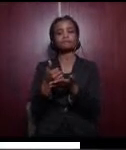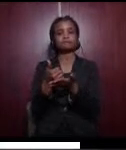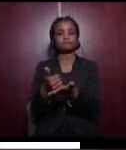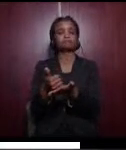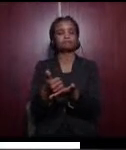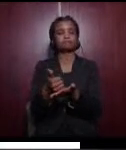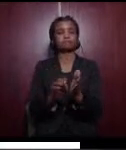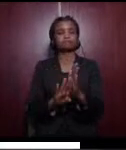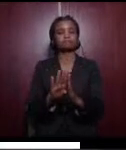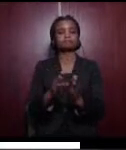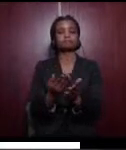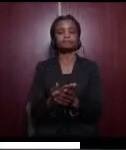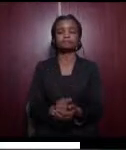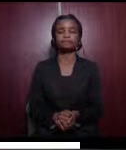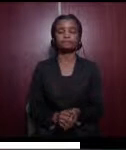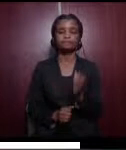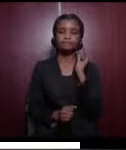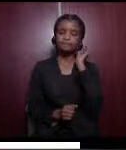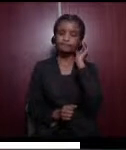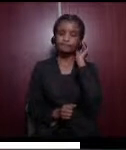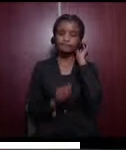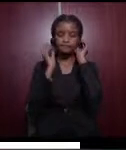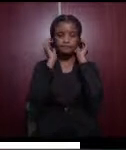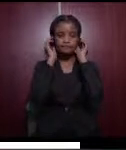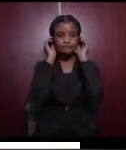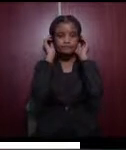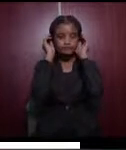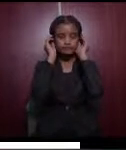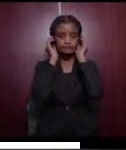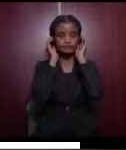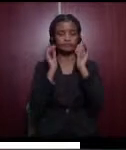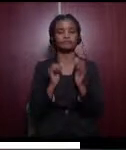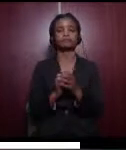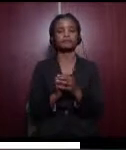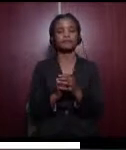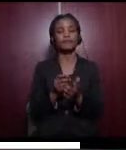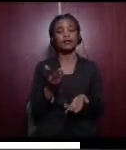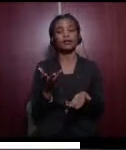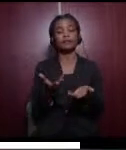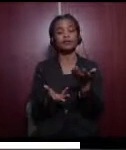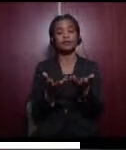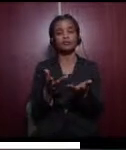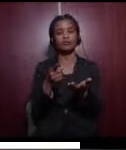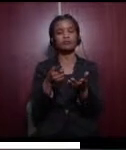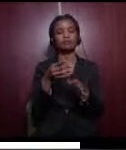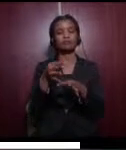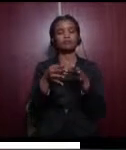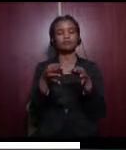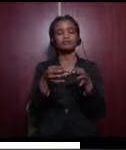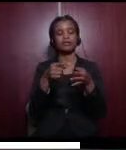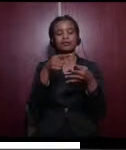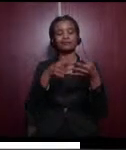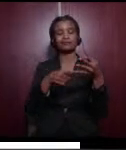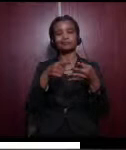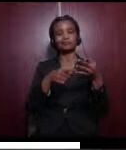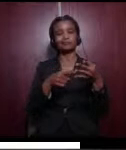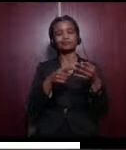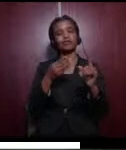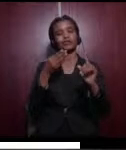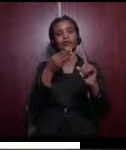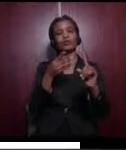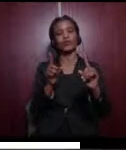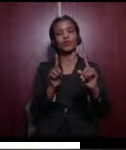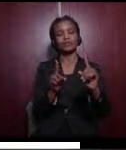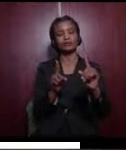Okay, maybe just to get into deeper details about what were these funds meant for. Each and every fund that was established through this